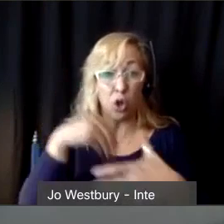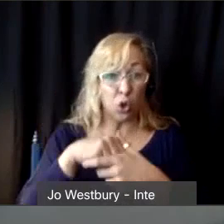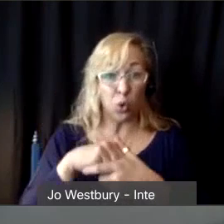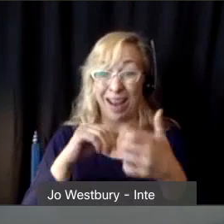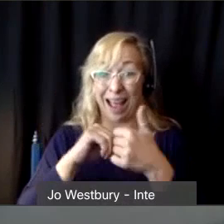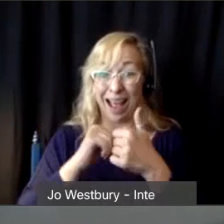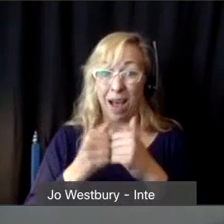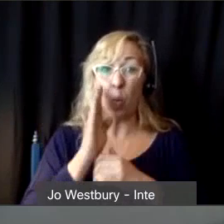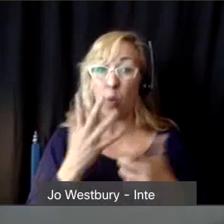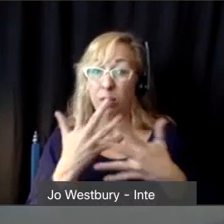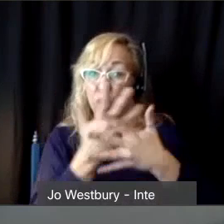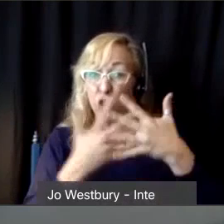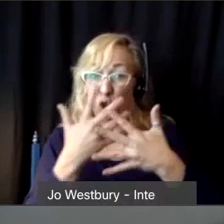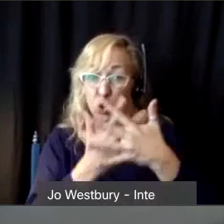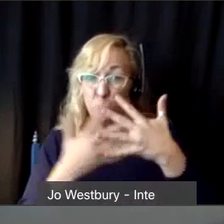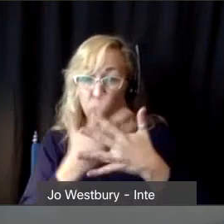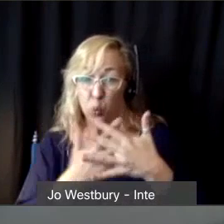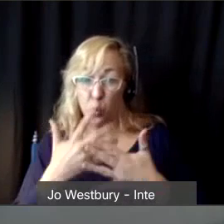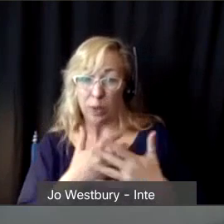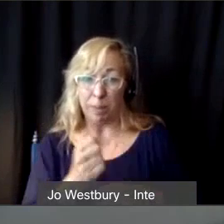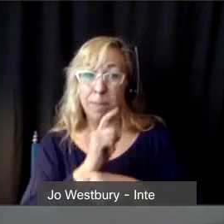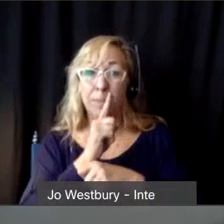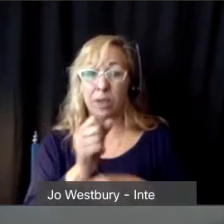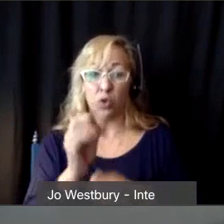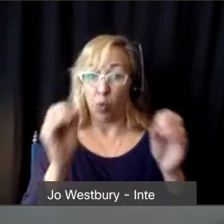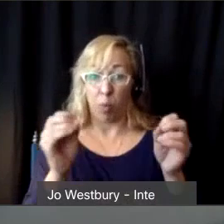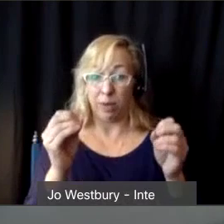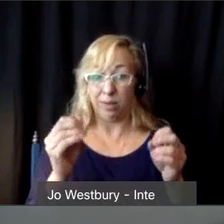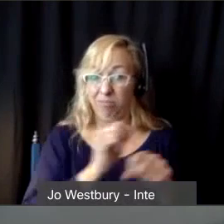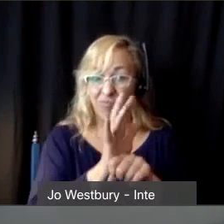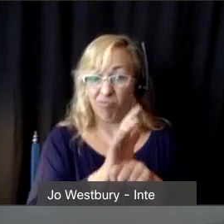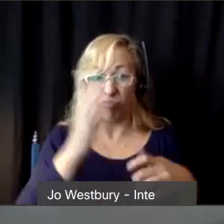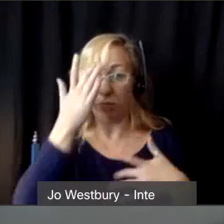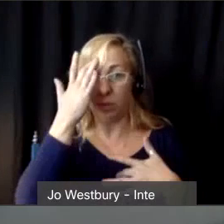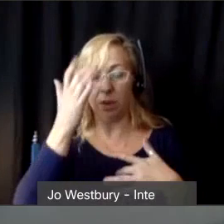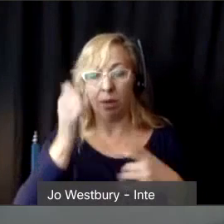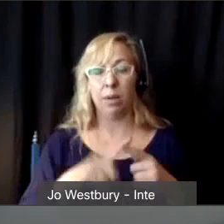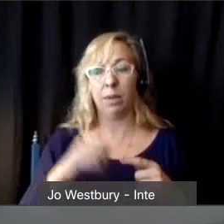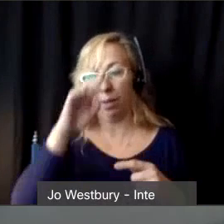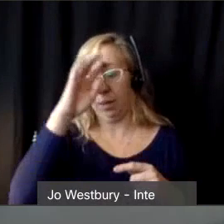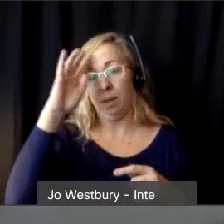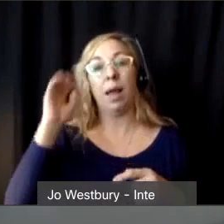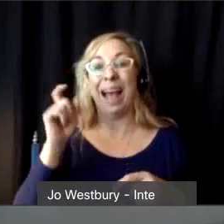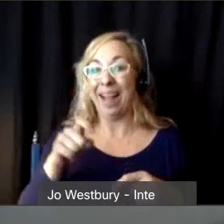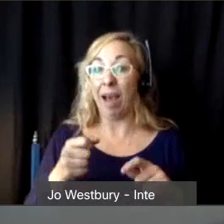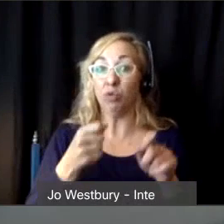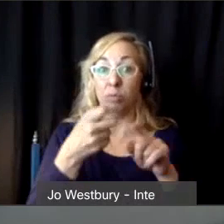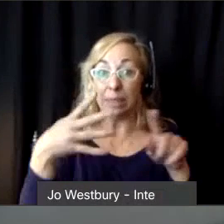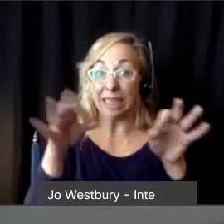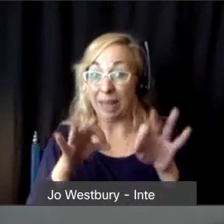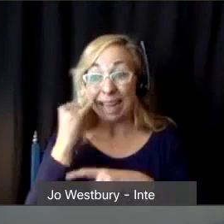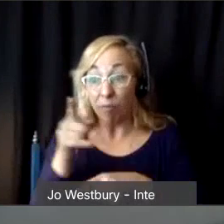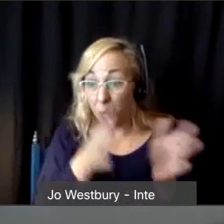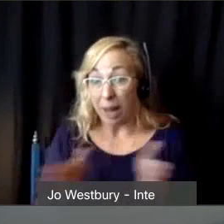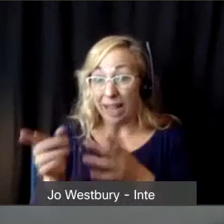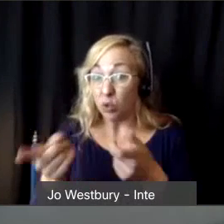that's done when the people come so that they're clear about what's going to happen when they come, and all terms of indoor